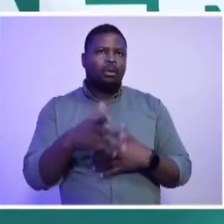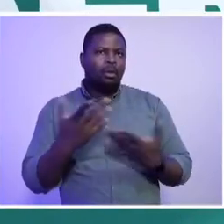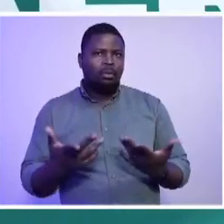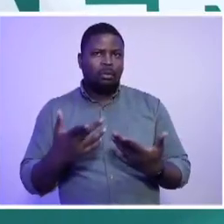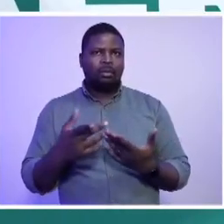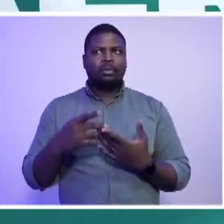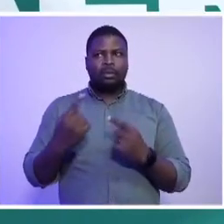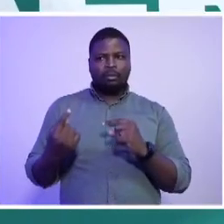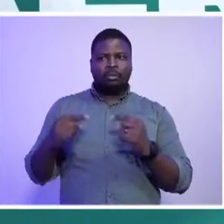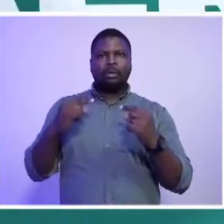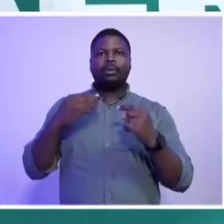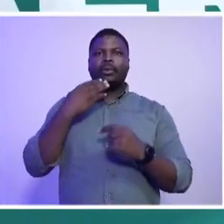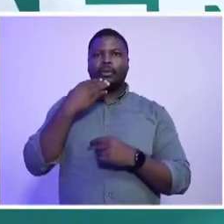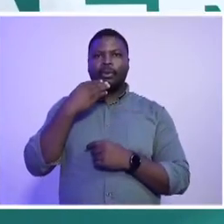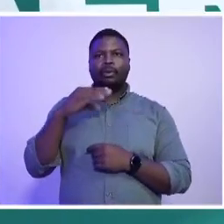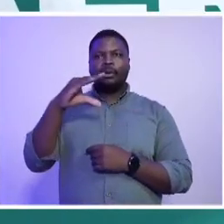CEO